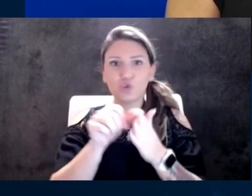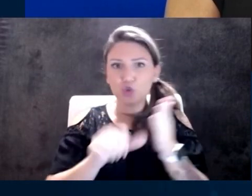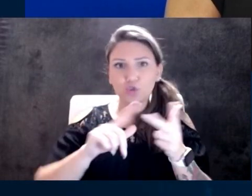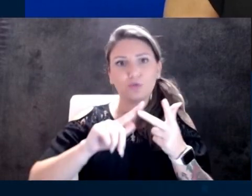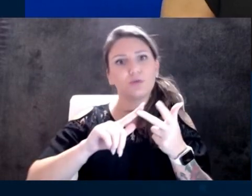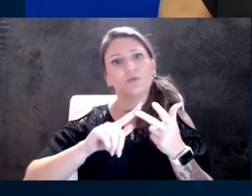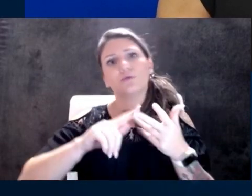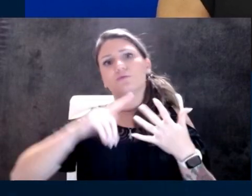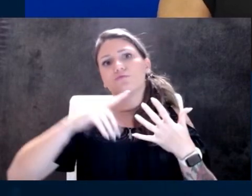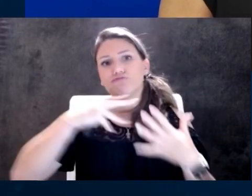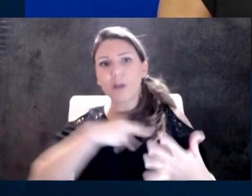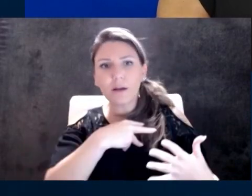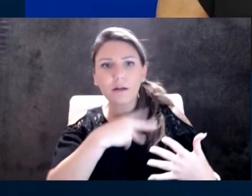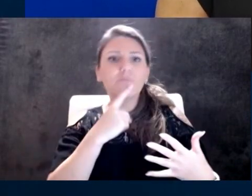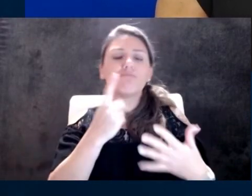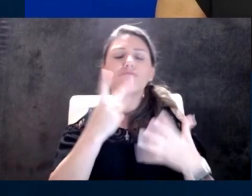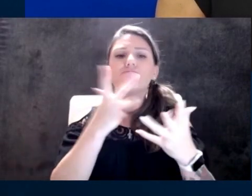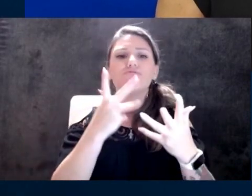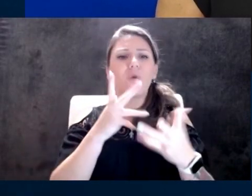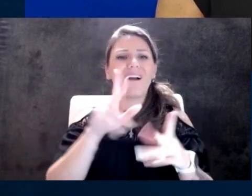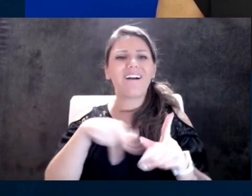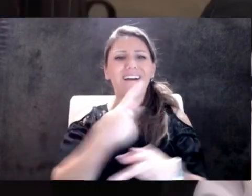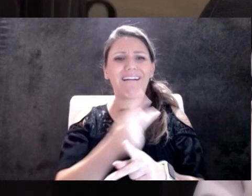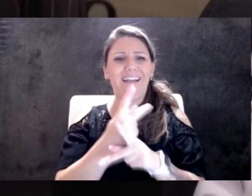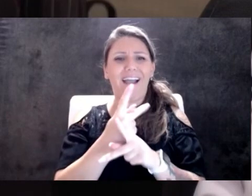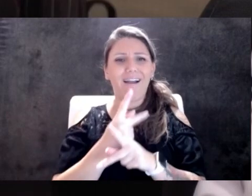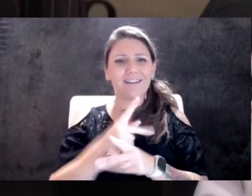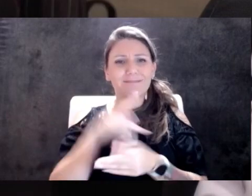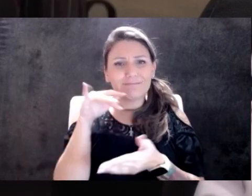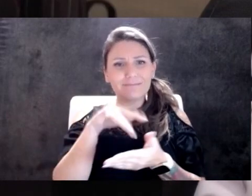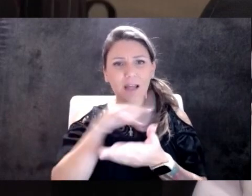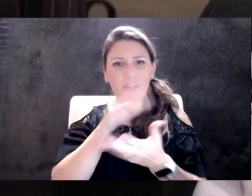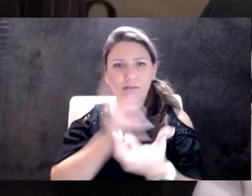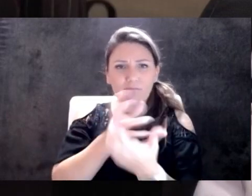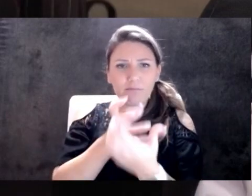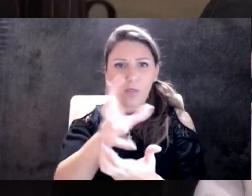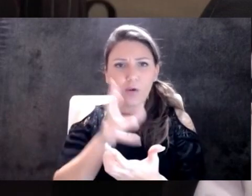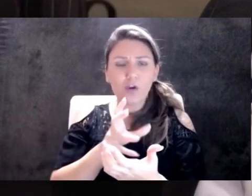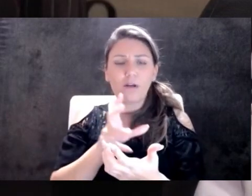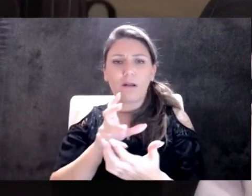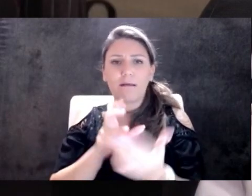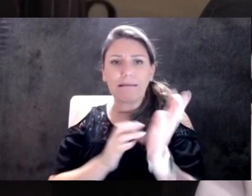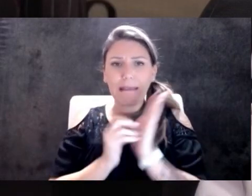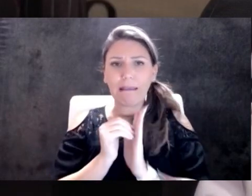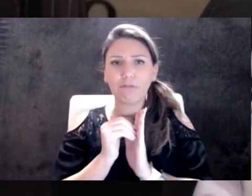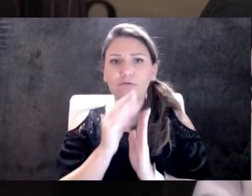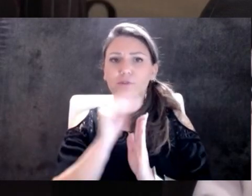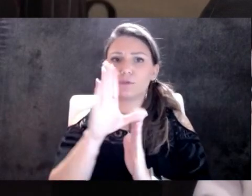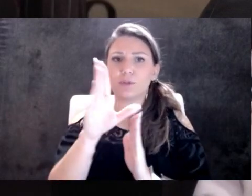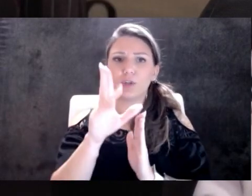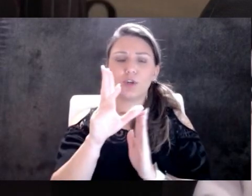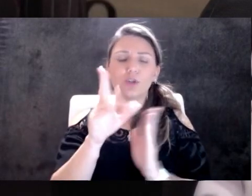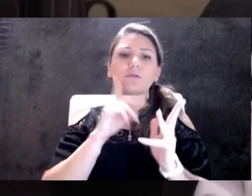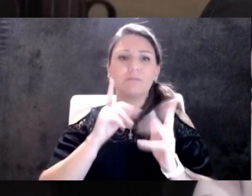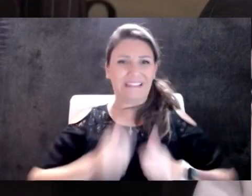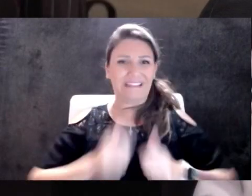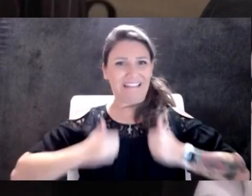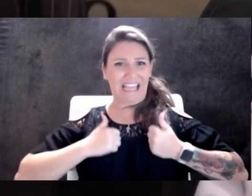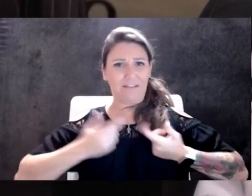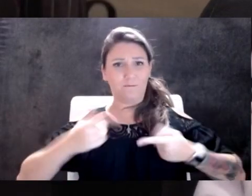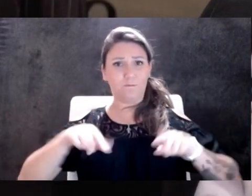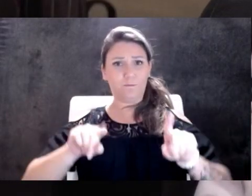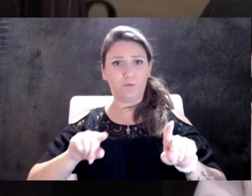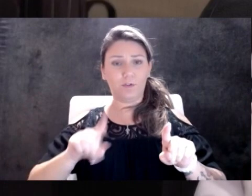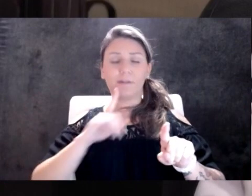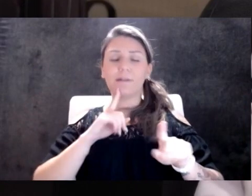trials might be available that fit their cancer and their particular journey in the cancer. And then